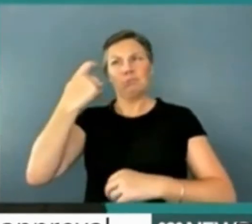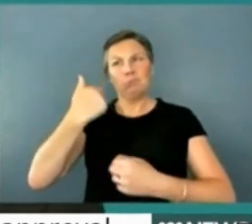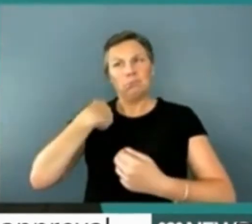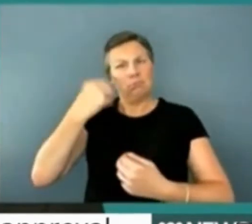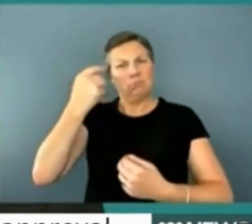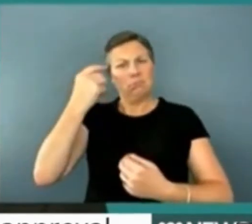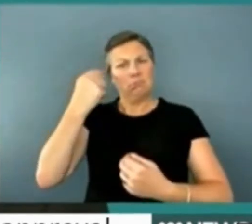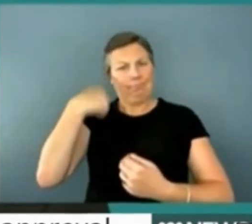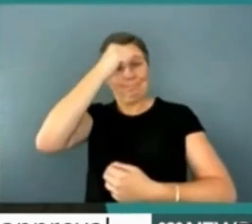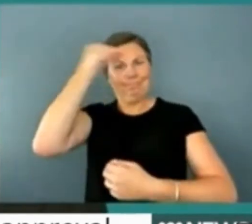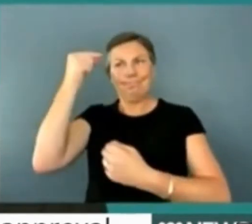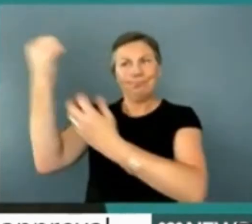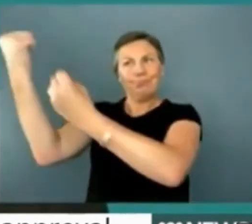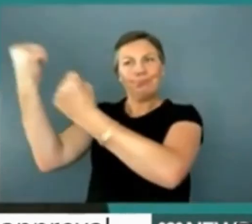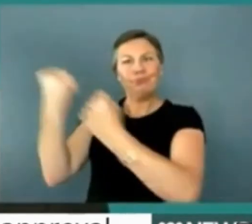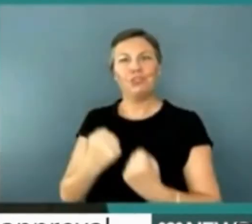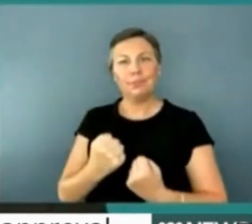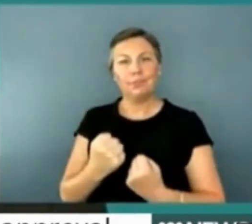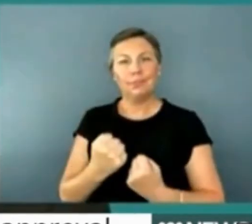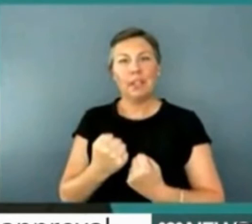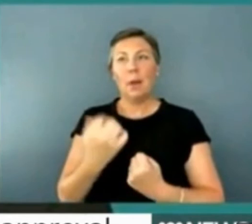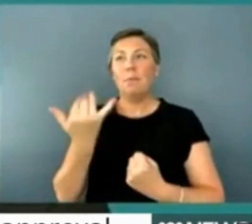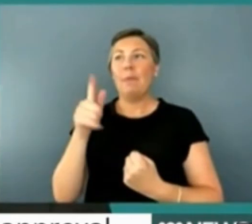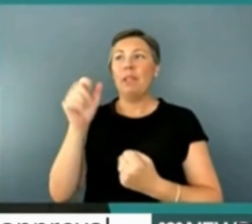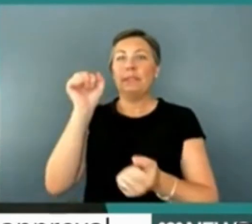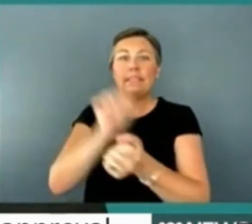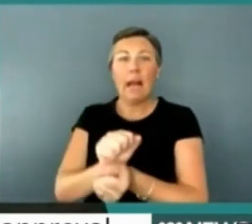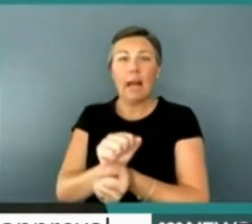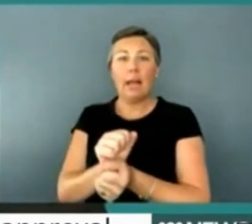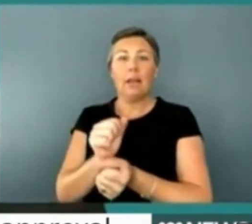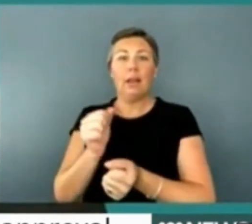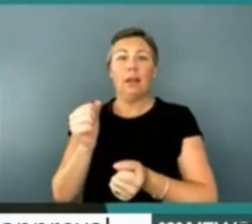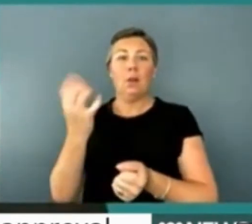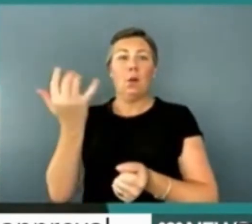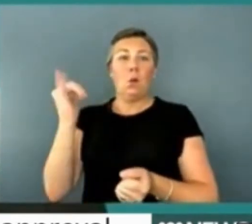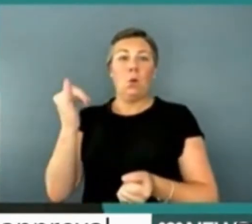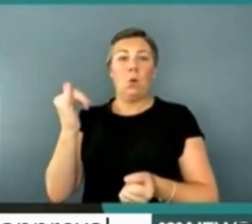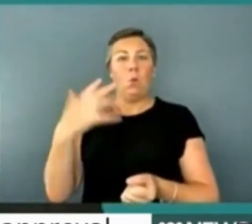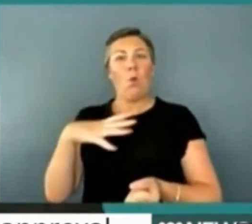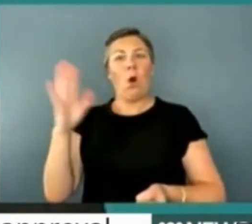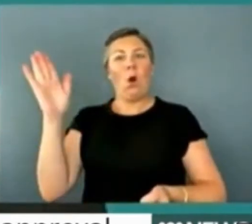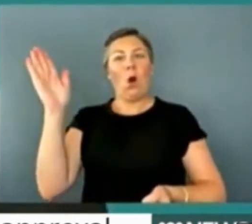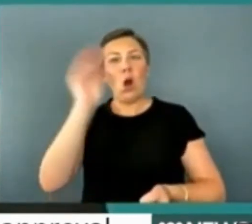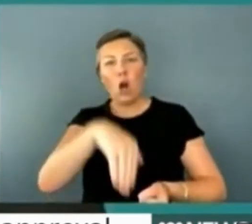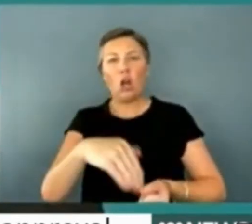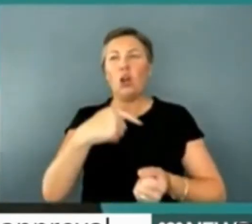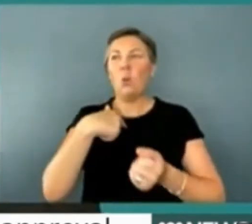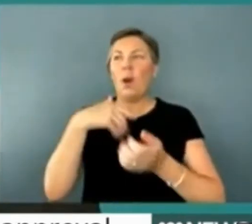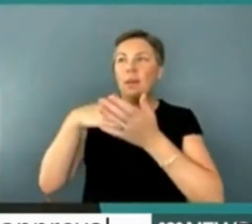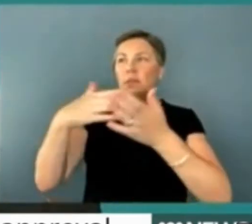many people, whether they're stuck overseas or whether they're wanting to come back to have those assisted flights and so